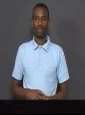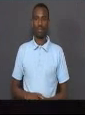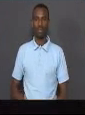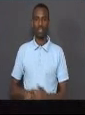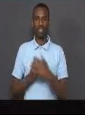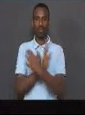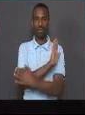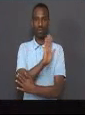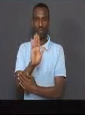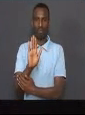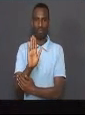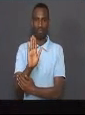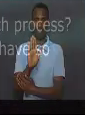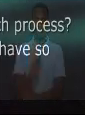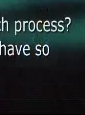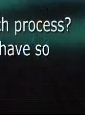Begin.